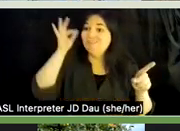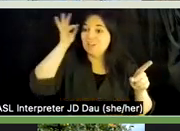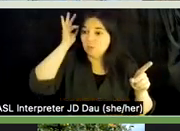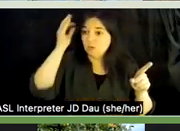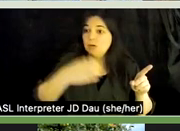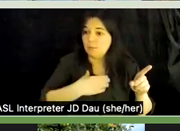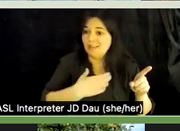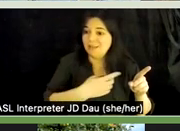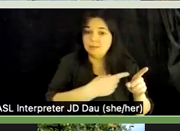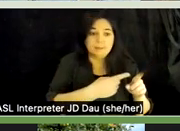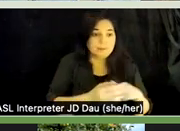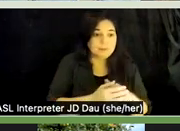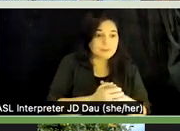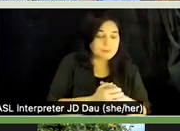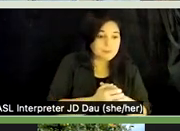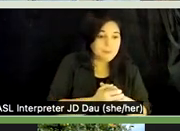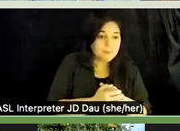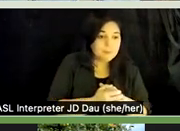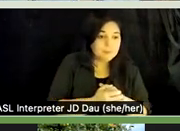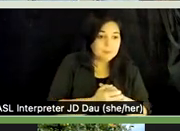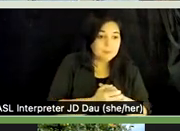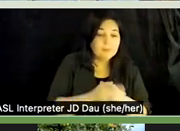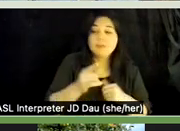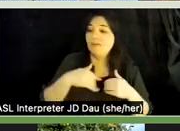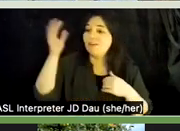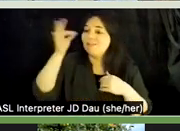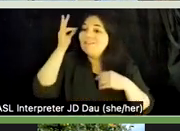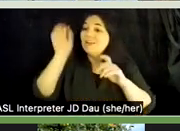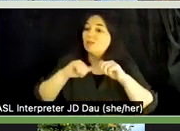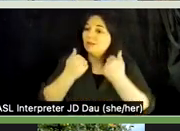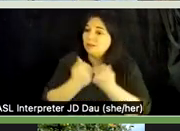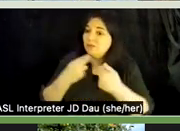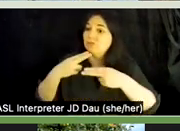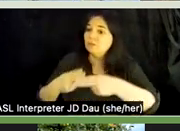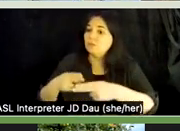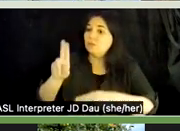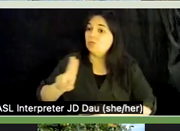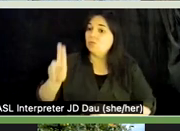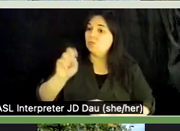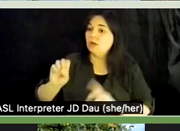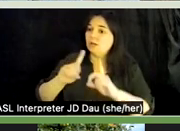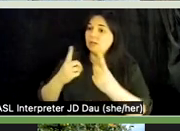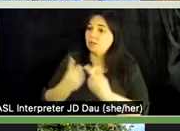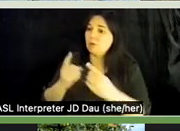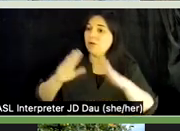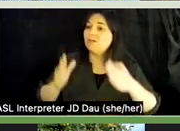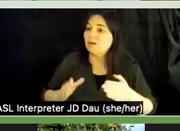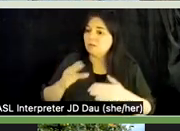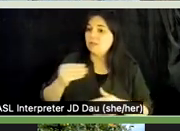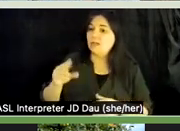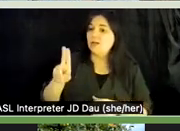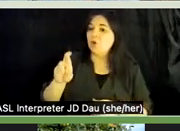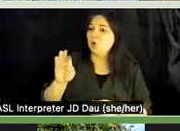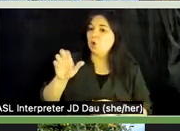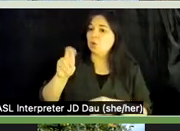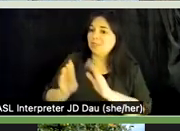federal complaint is filed with a federal agency called the U.S. Department of Housing and Urban Development,